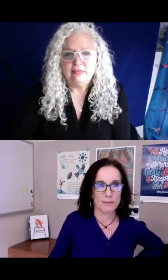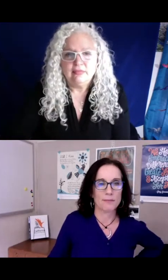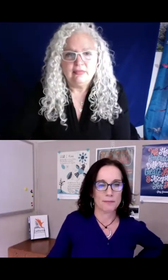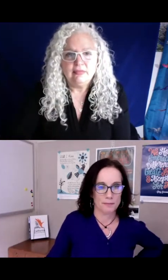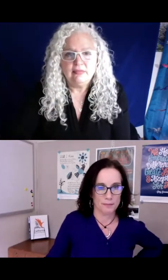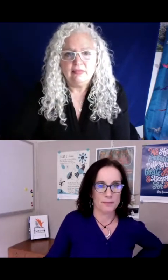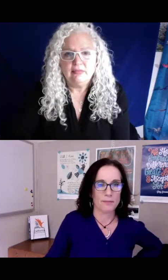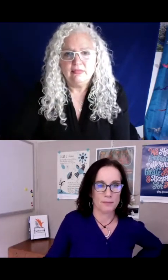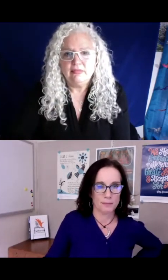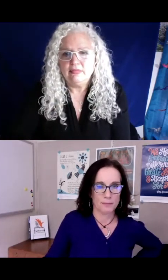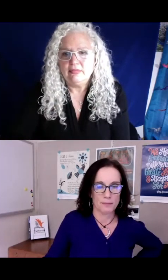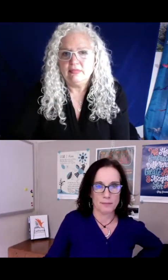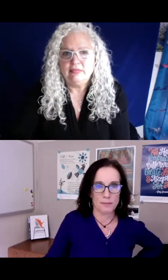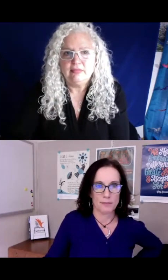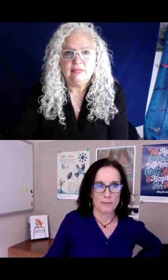voice, etc.